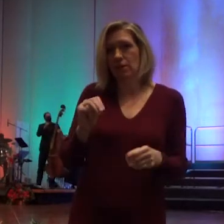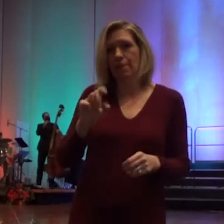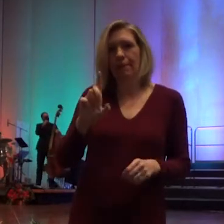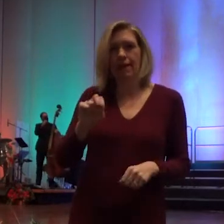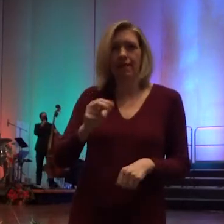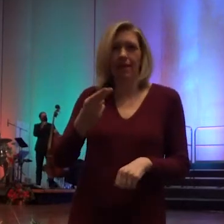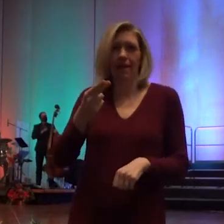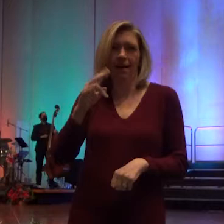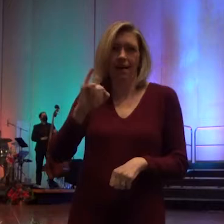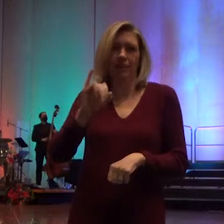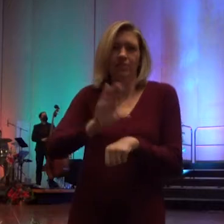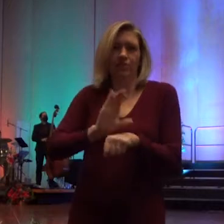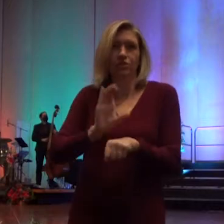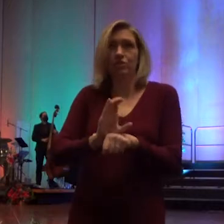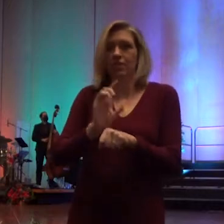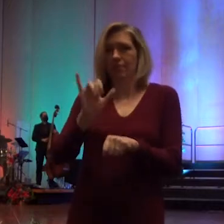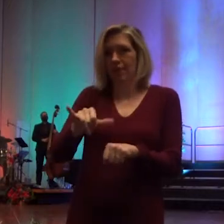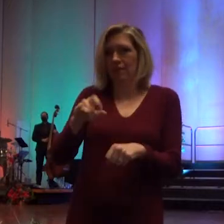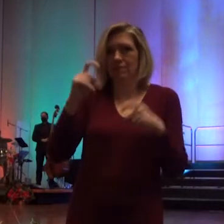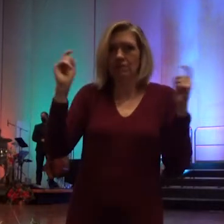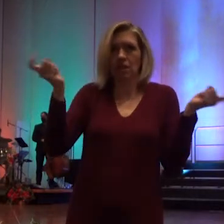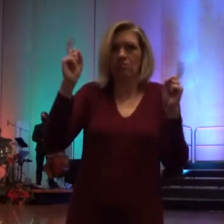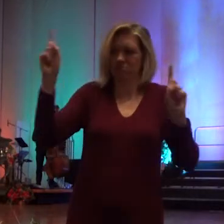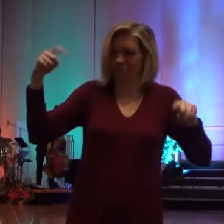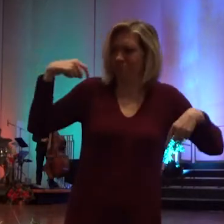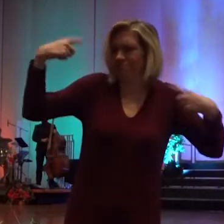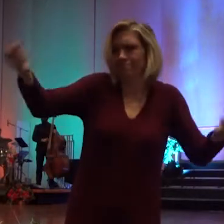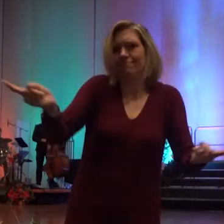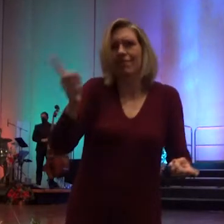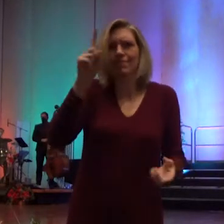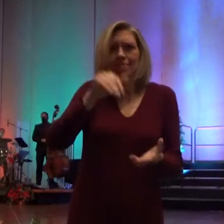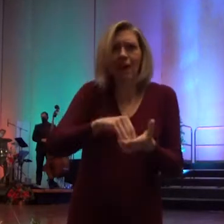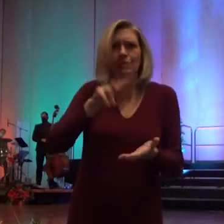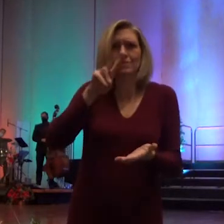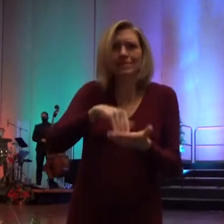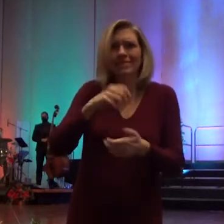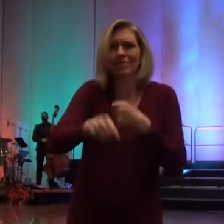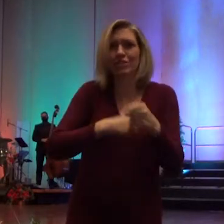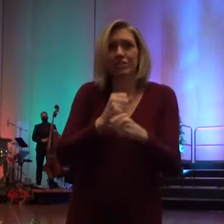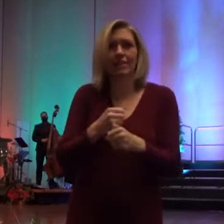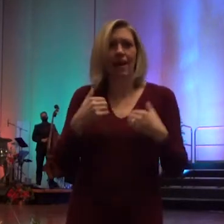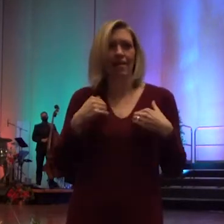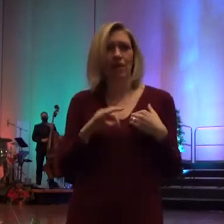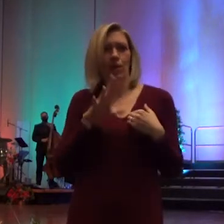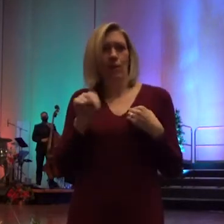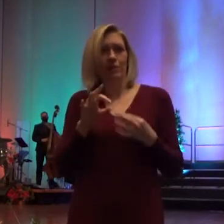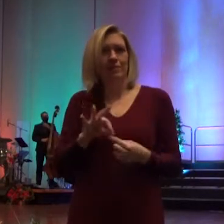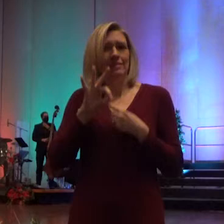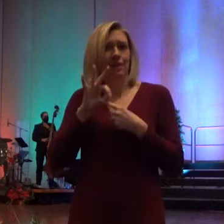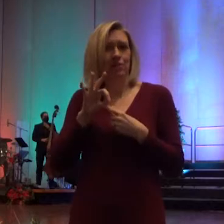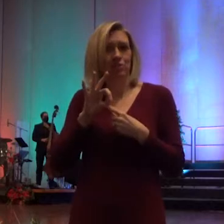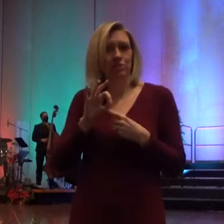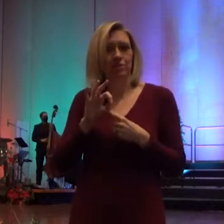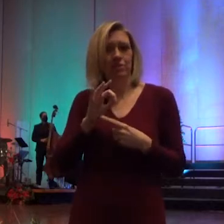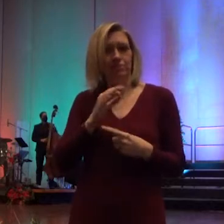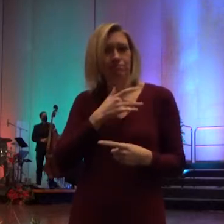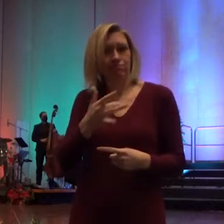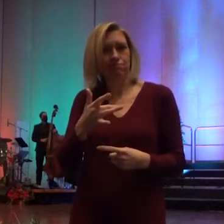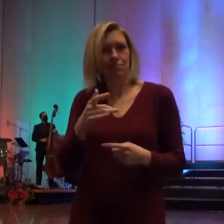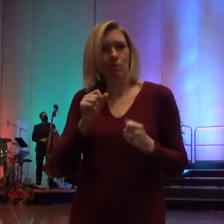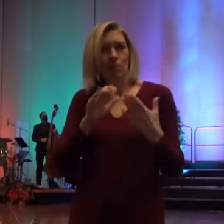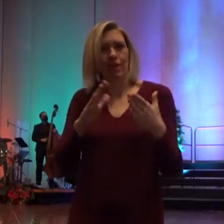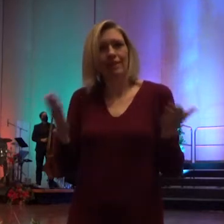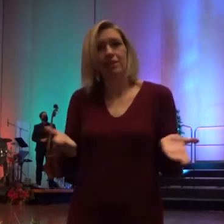has been celebrated by people for thousands of years, and we have our own way of doing it here. Tell us a little bit about it, Patty. We are going to have it be